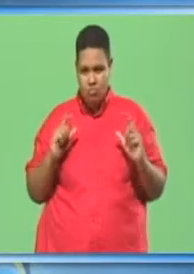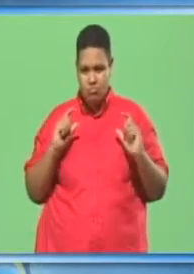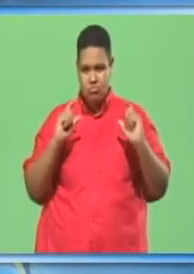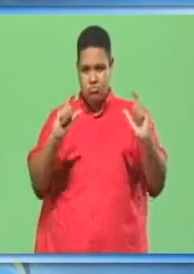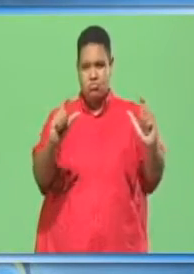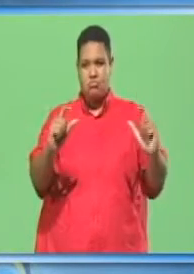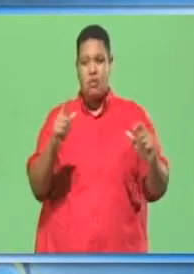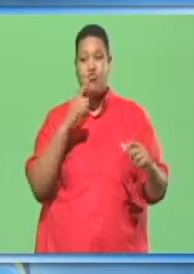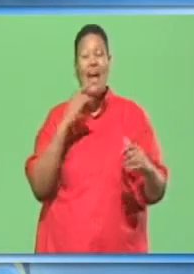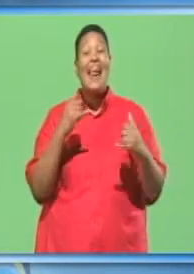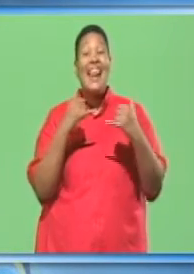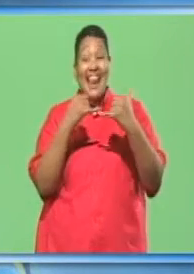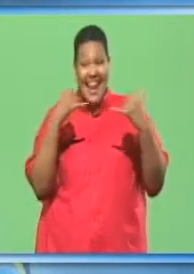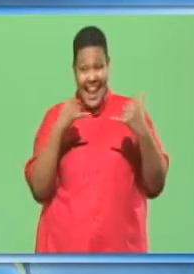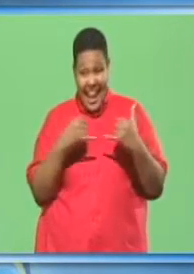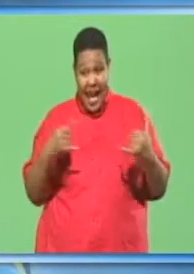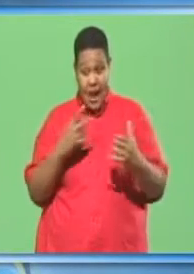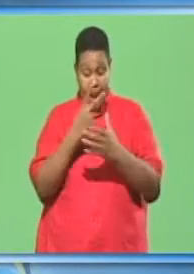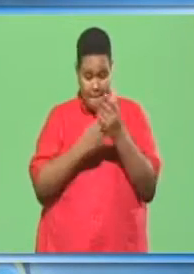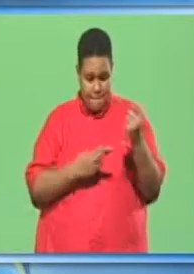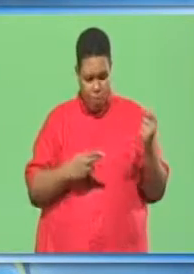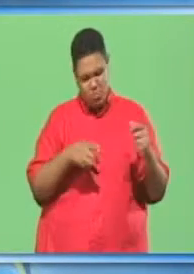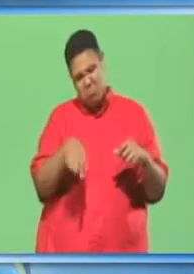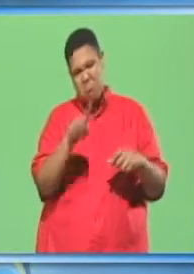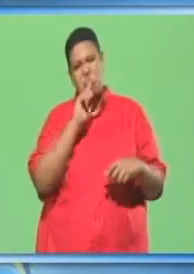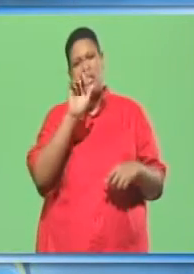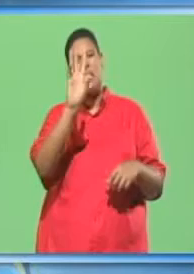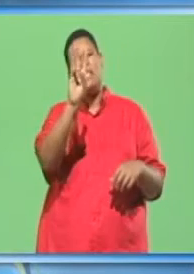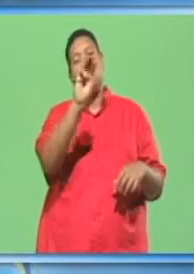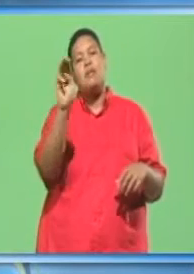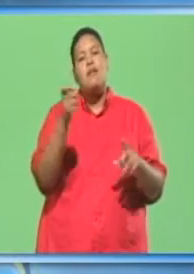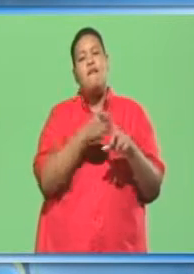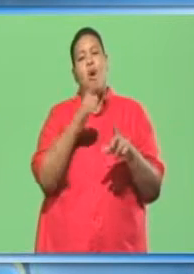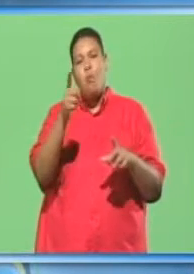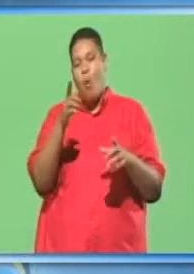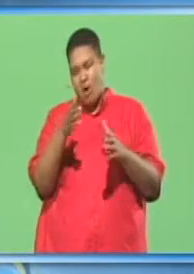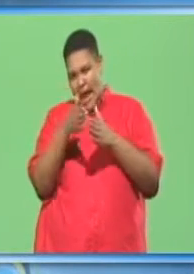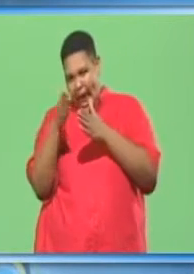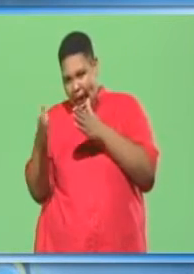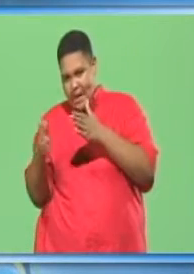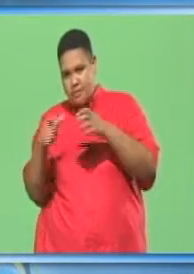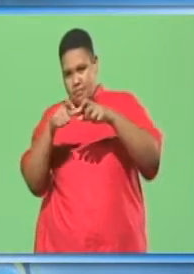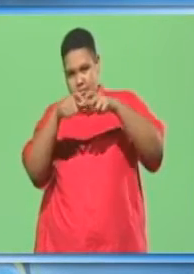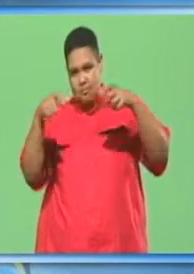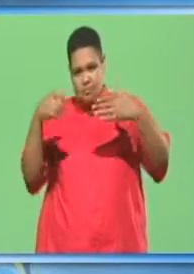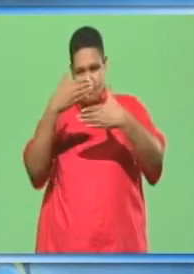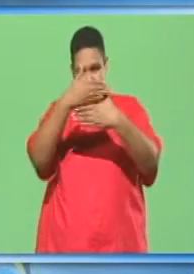Mark shoulder lines on both face and edges 6 mm from one end of a drawer runner.